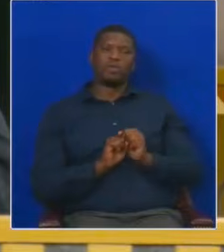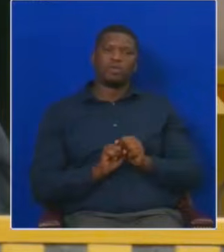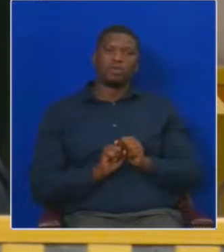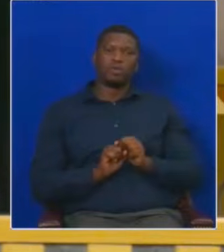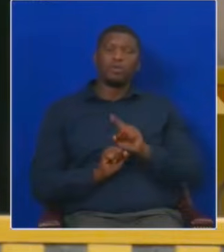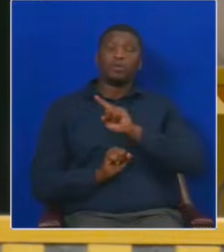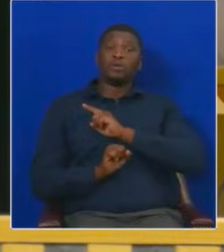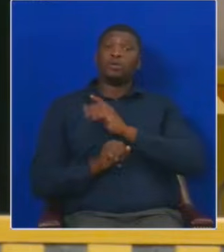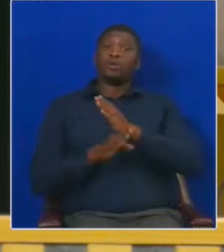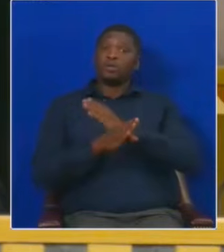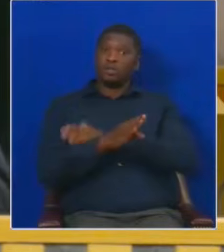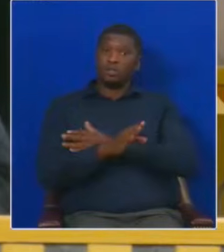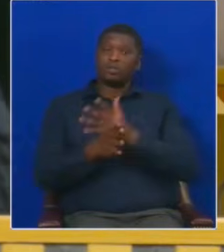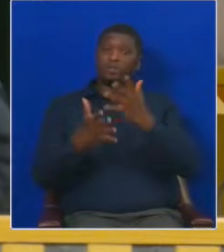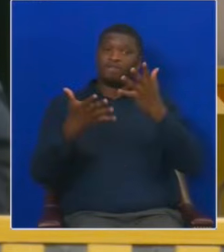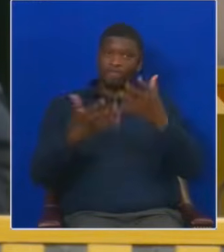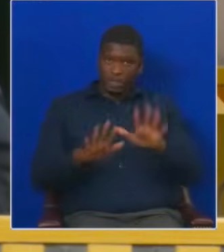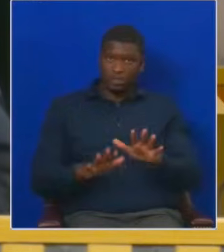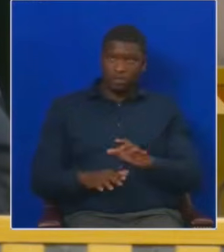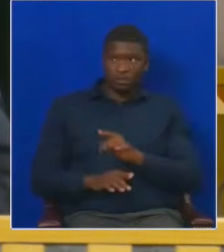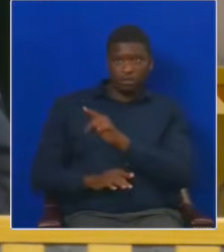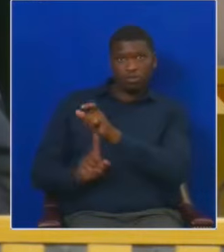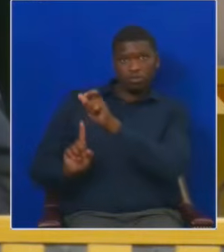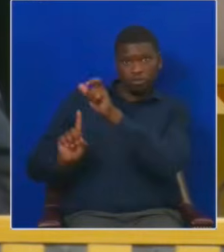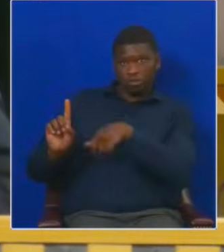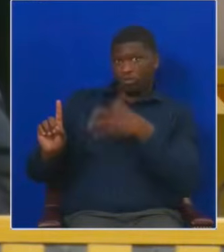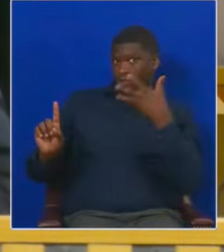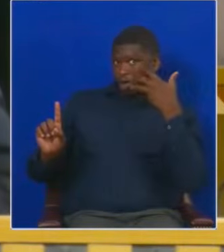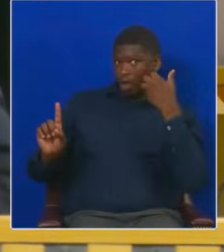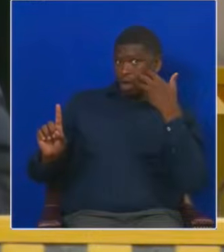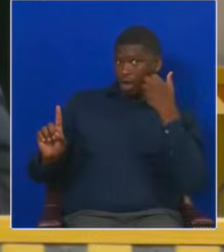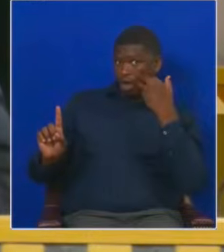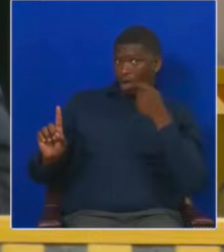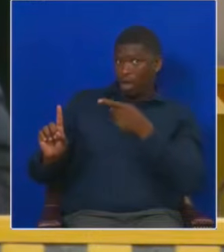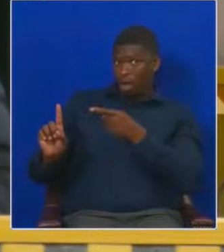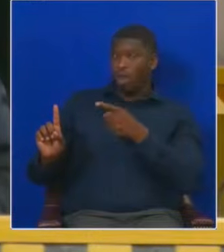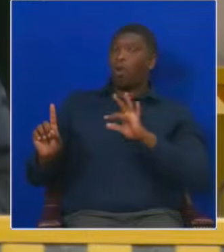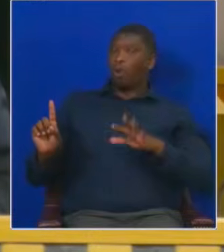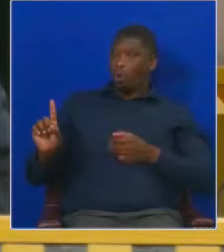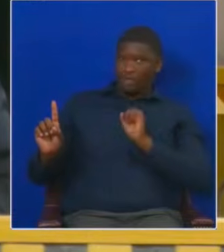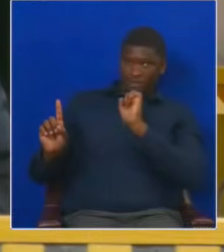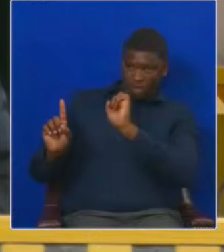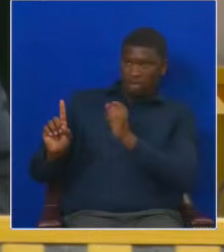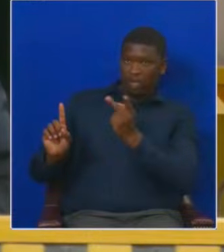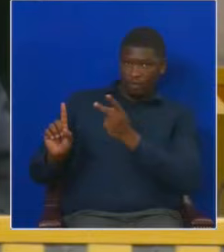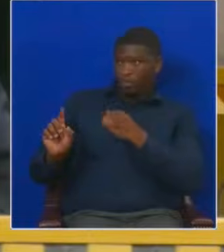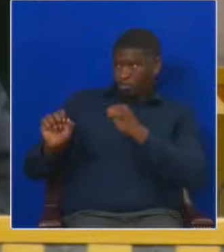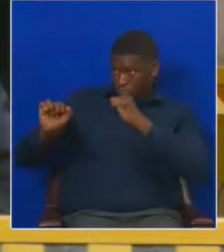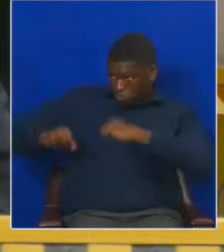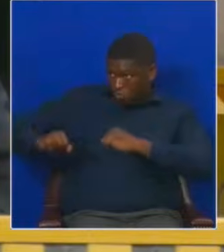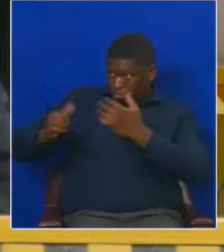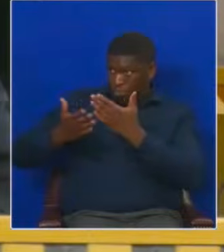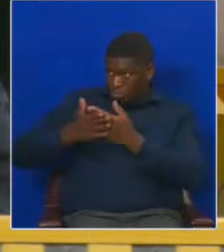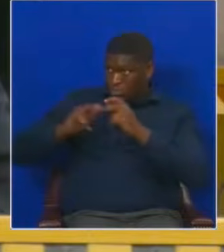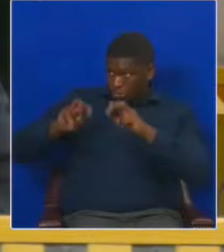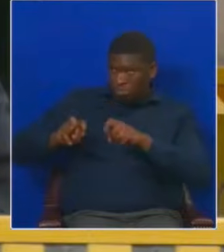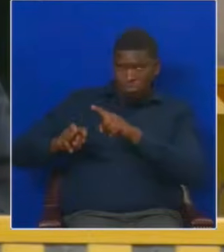acquired consent from Mr. and Mrs. Madlangla for their phones to be downloaded.